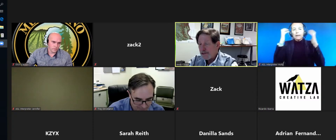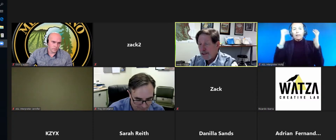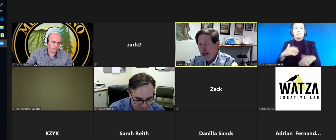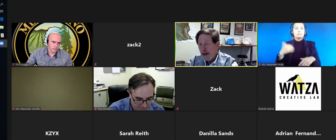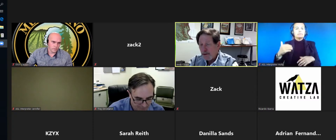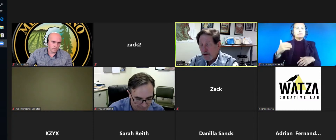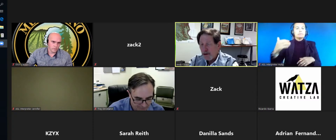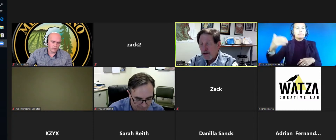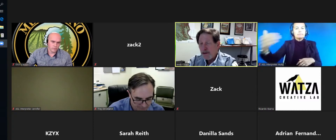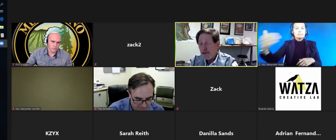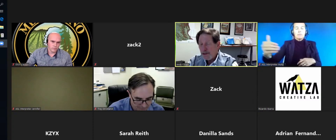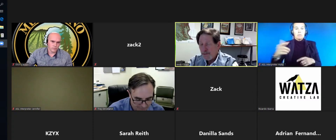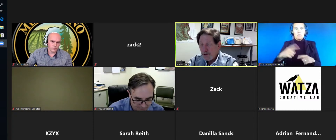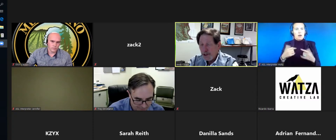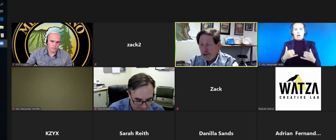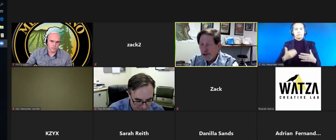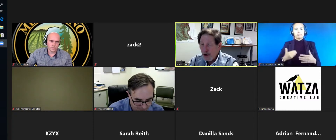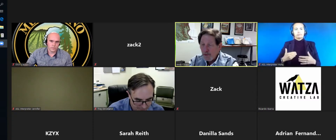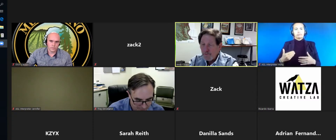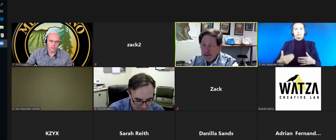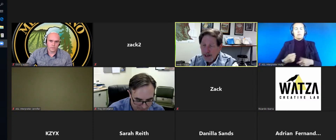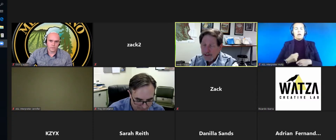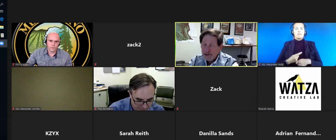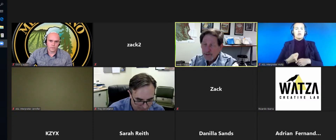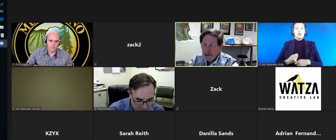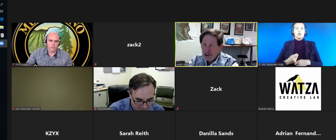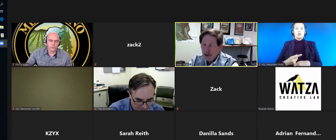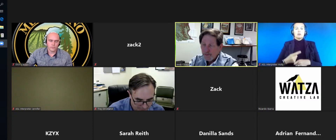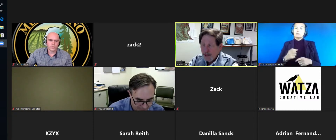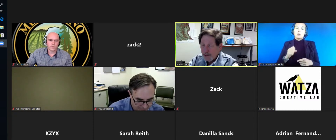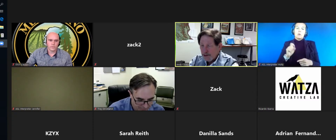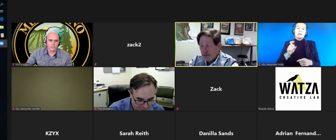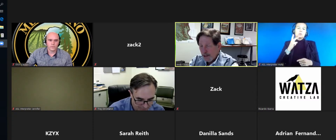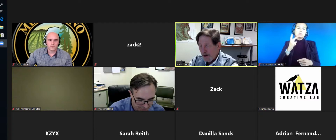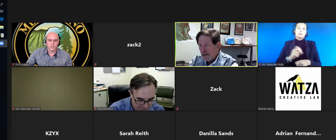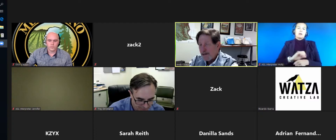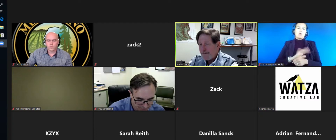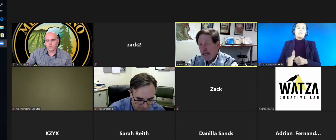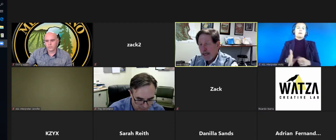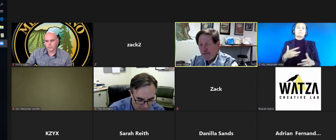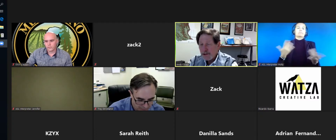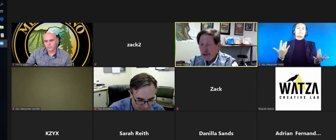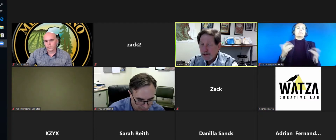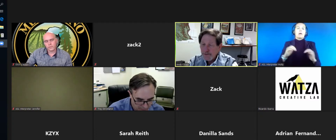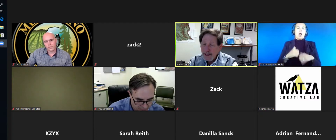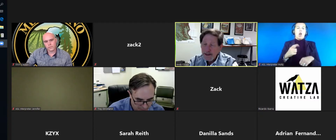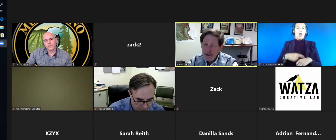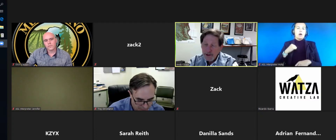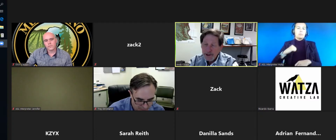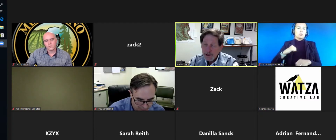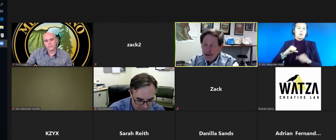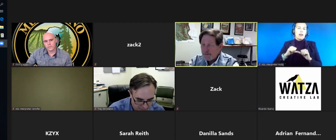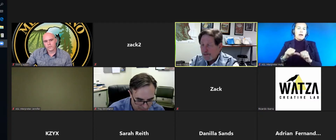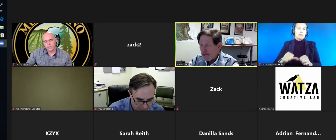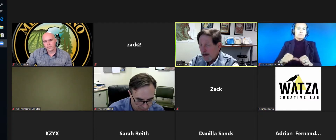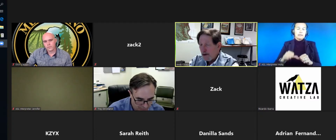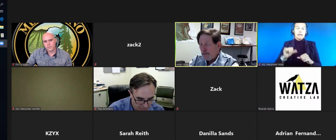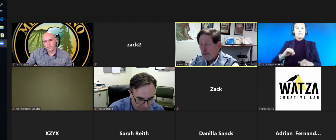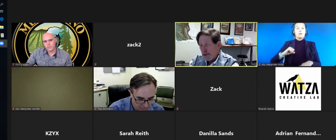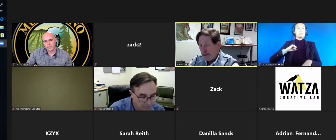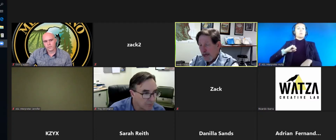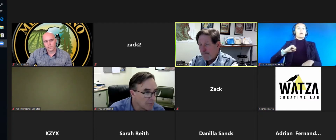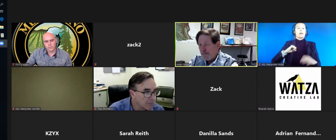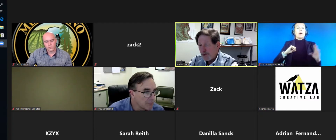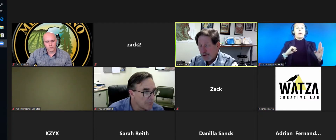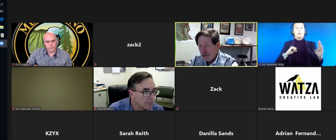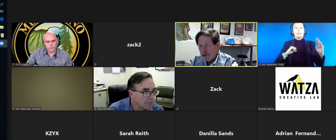have to see how long the immunity to COVID lasts with the current vaccines we have. If that immunity starts to peter out, we'll